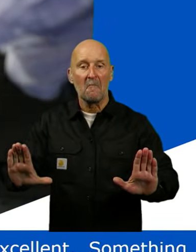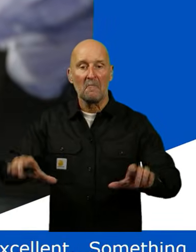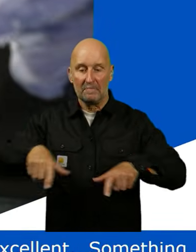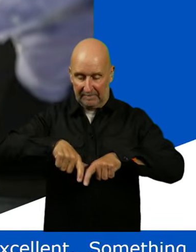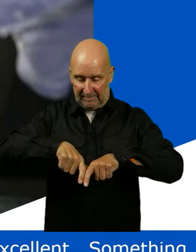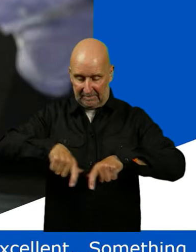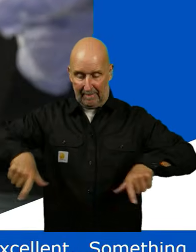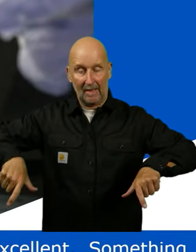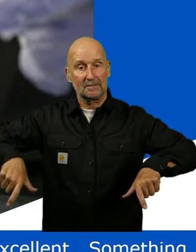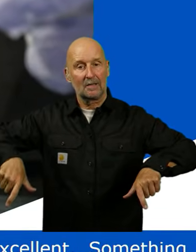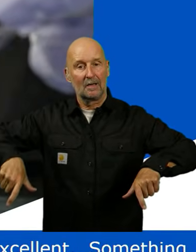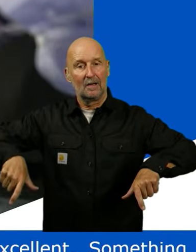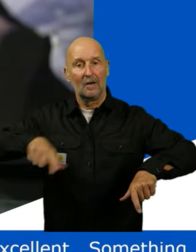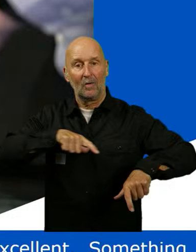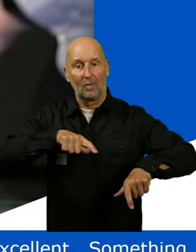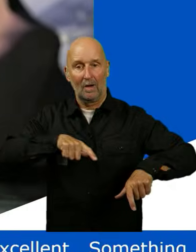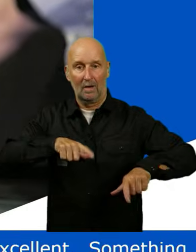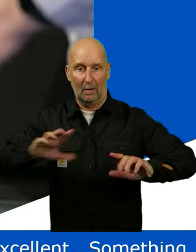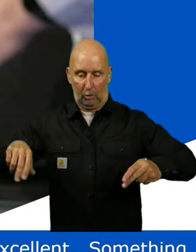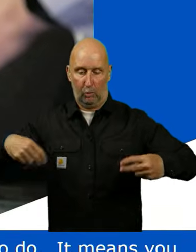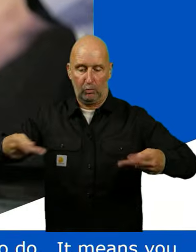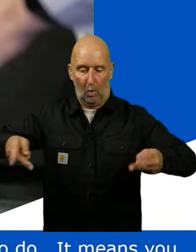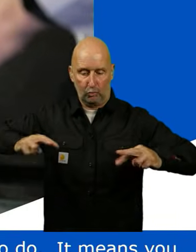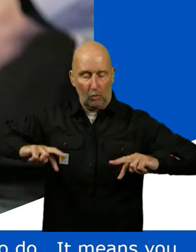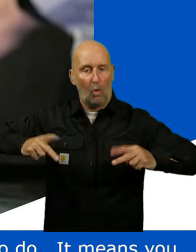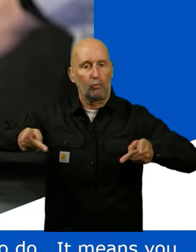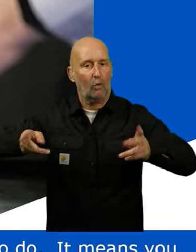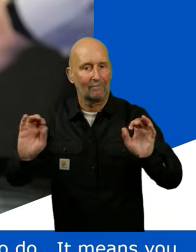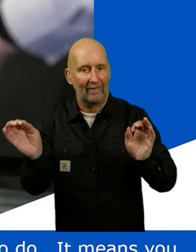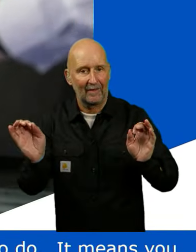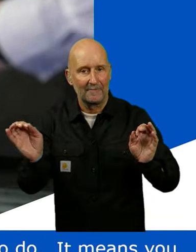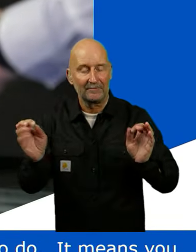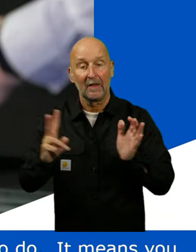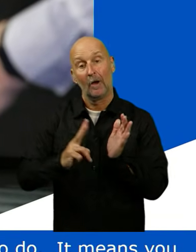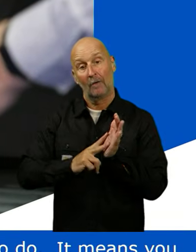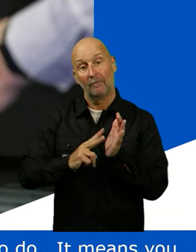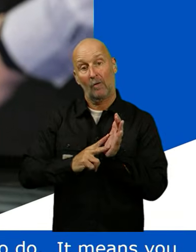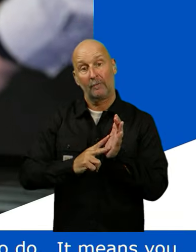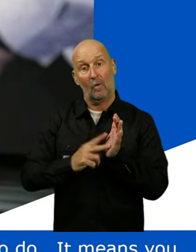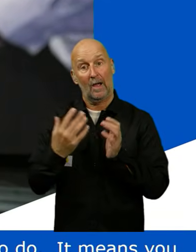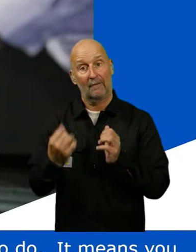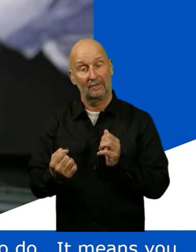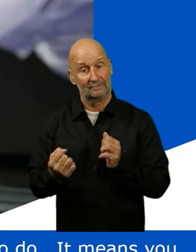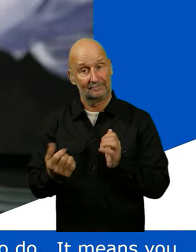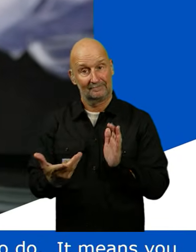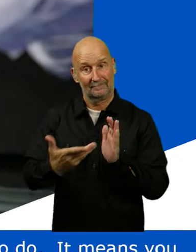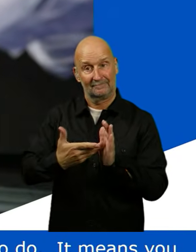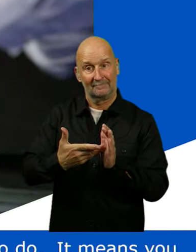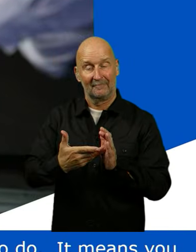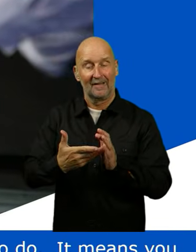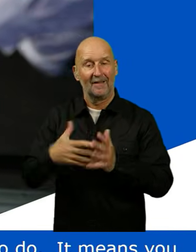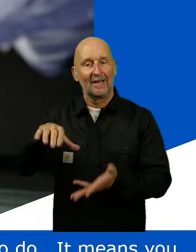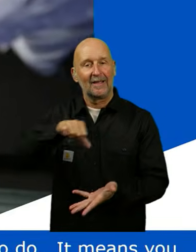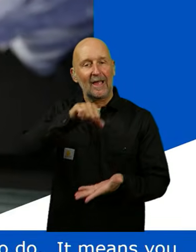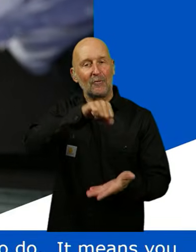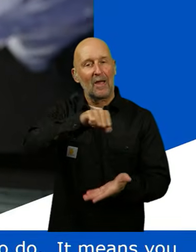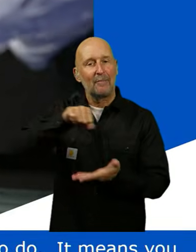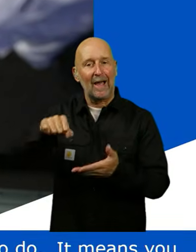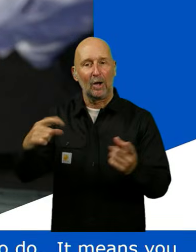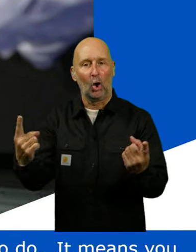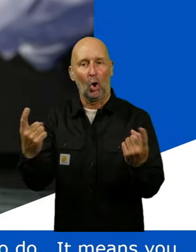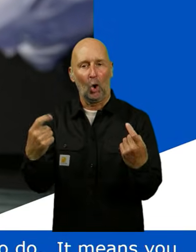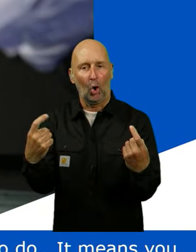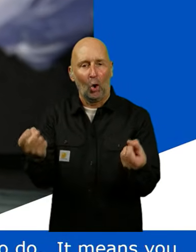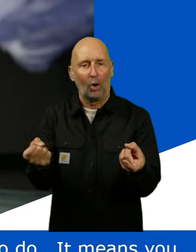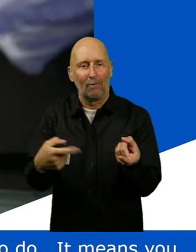this space here to stop things rolling about in the boot. And Volvo have even put little carrier bag hooks on here, so